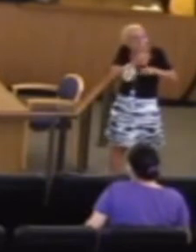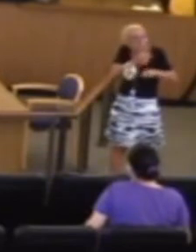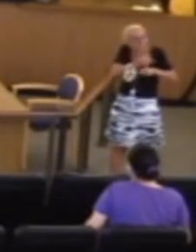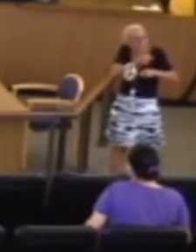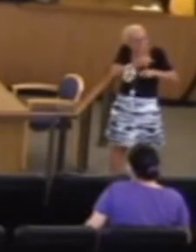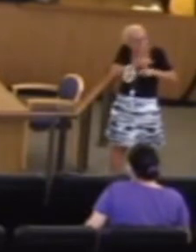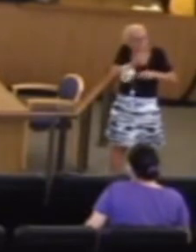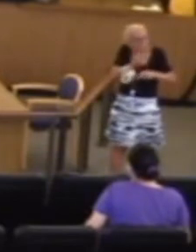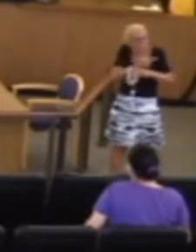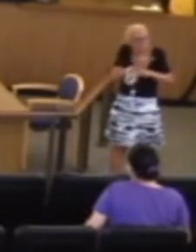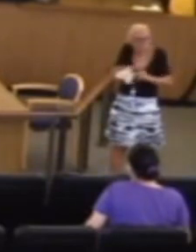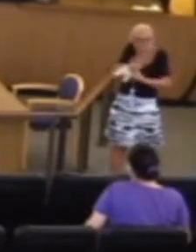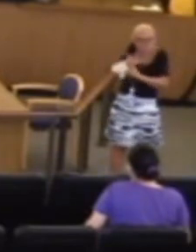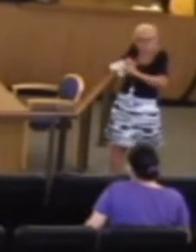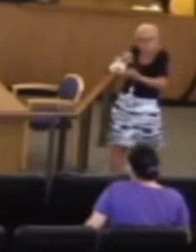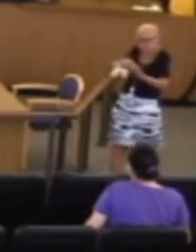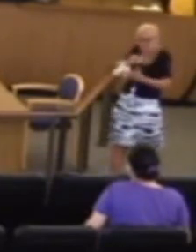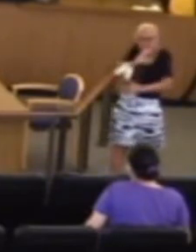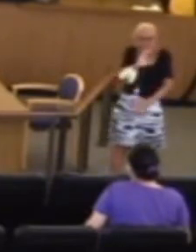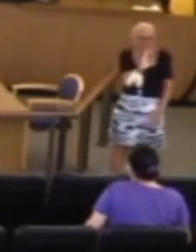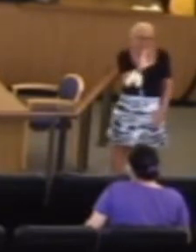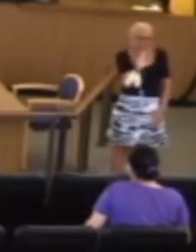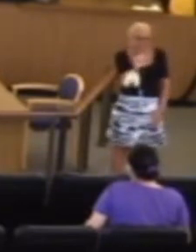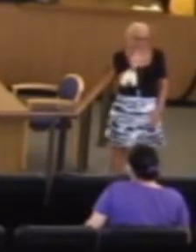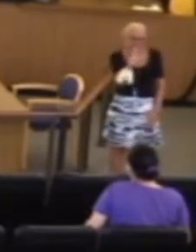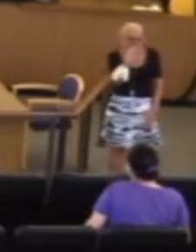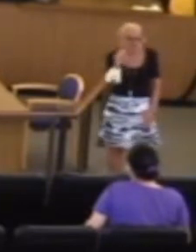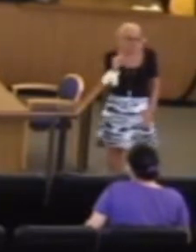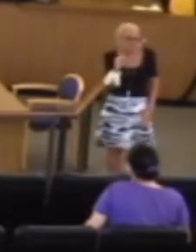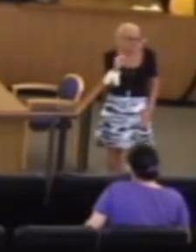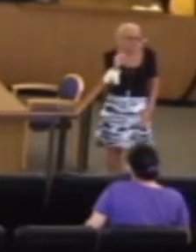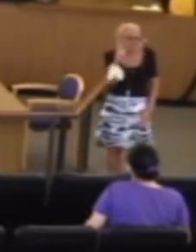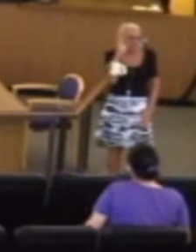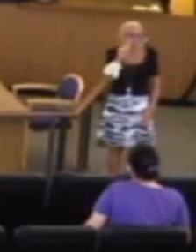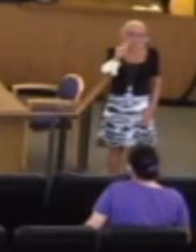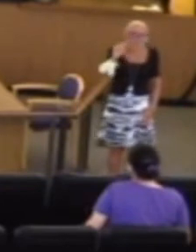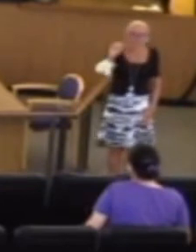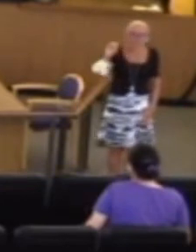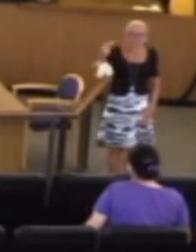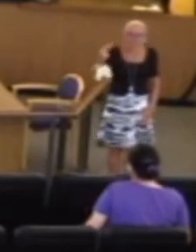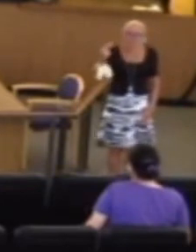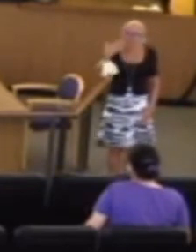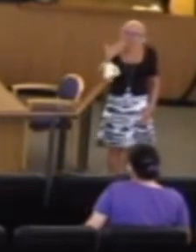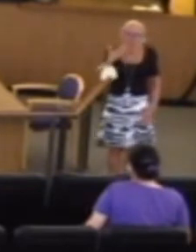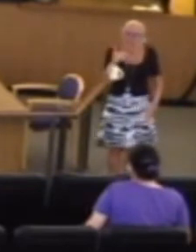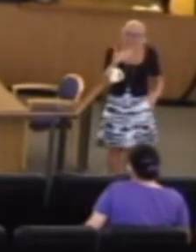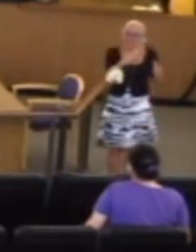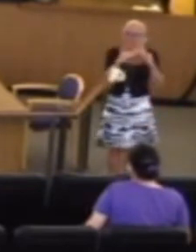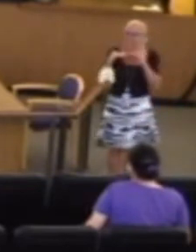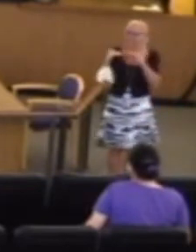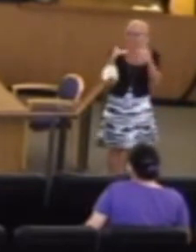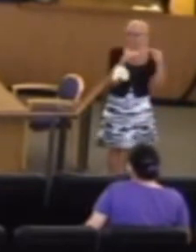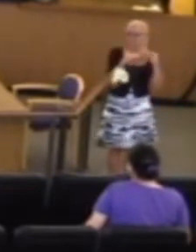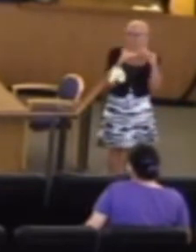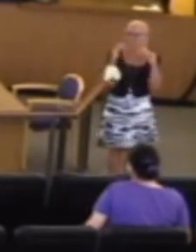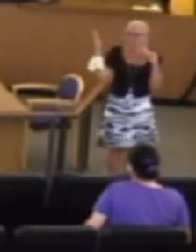Northwell Health. And this will go a long way to helping the residents here in the town of Hempstead. Well, I want to thank my colleagues because, you know